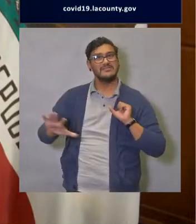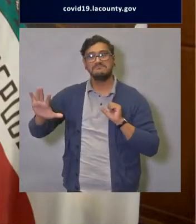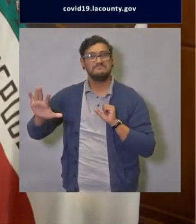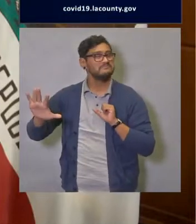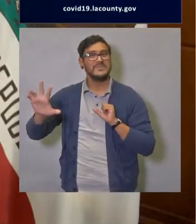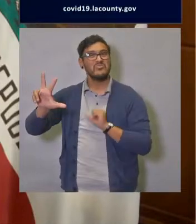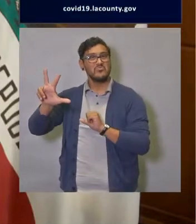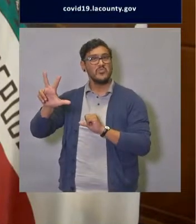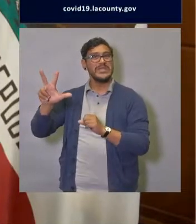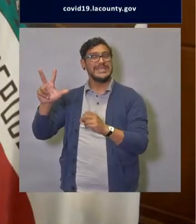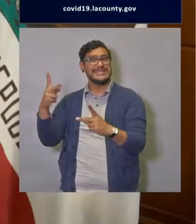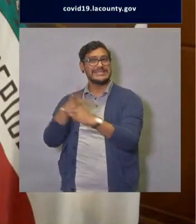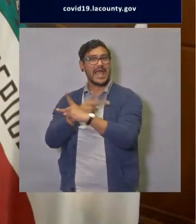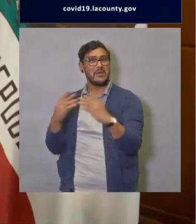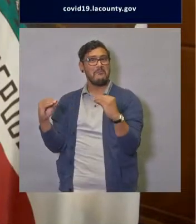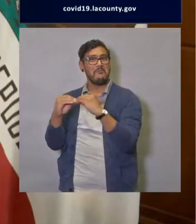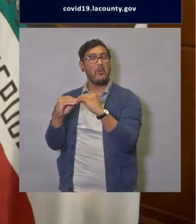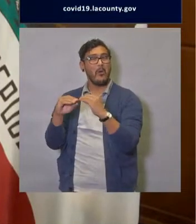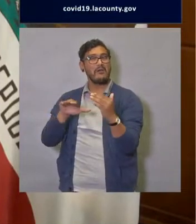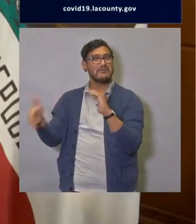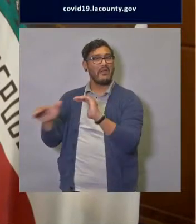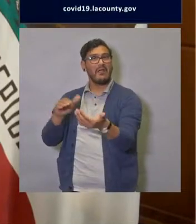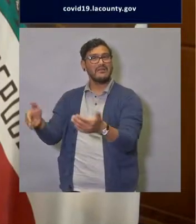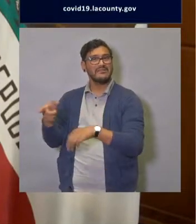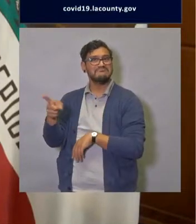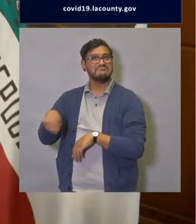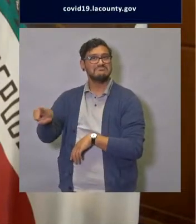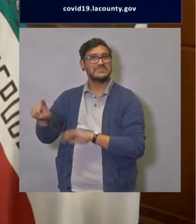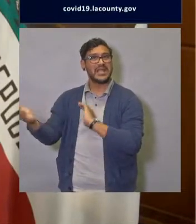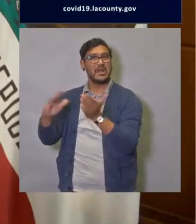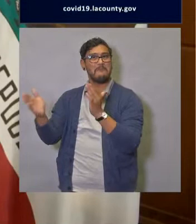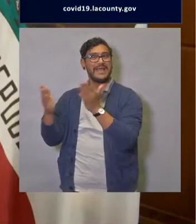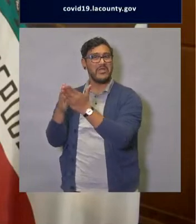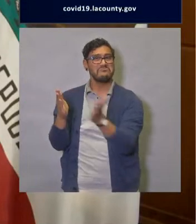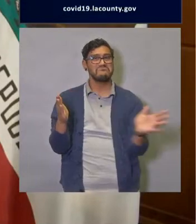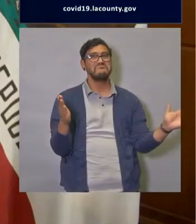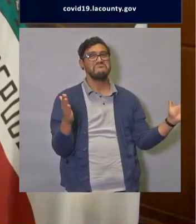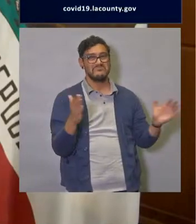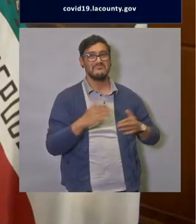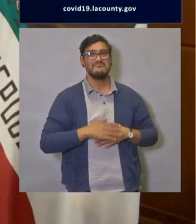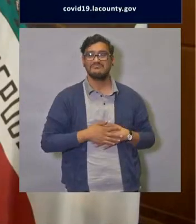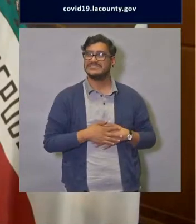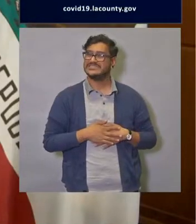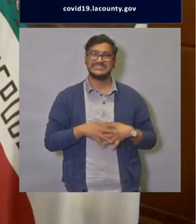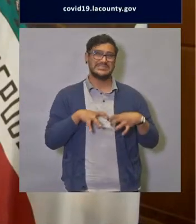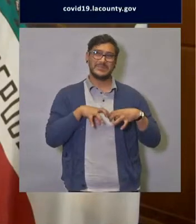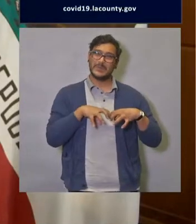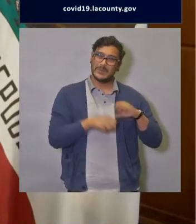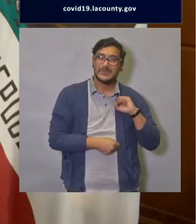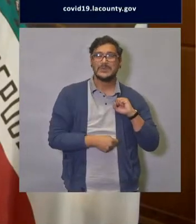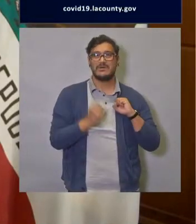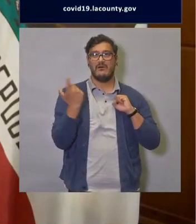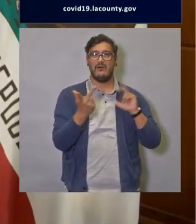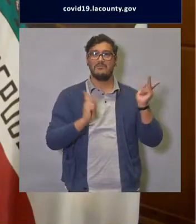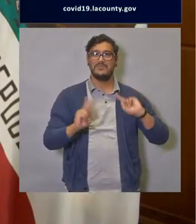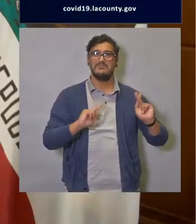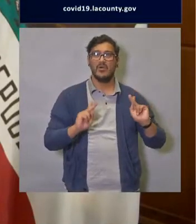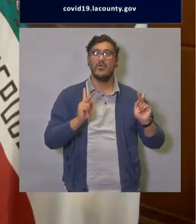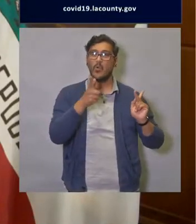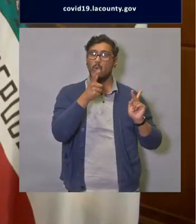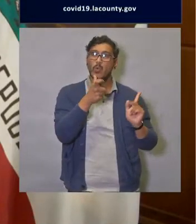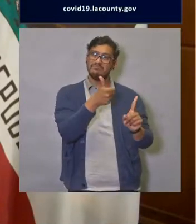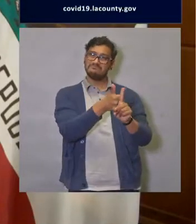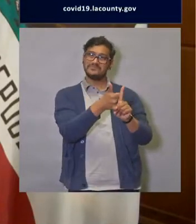American counterparts. My heart breaks for them and their families, and for the families of everyone who has lost a loved one during